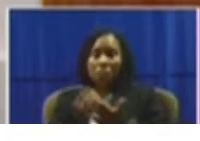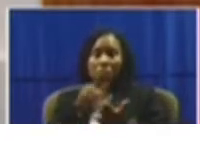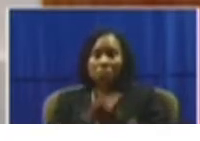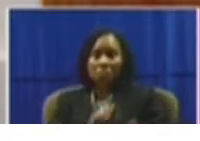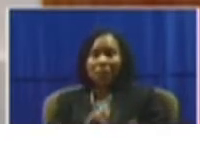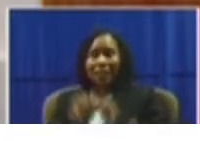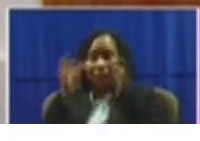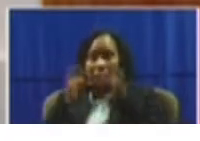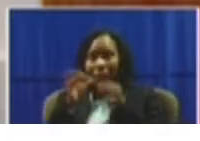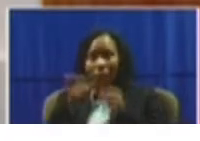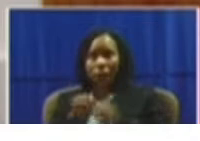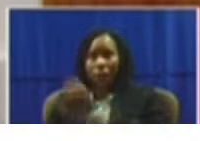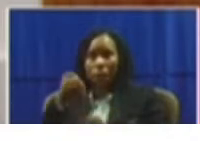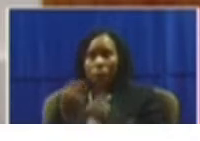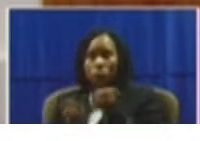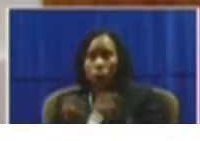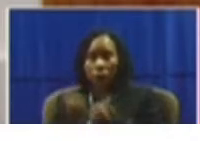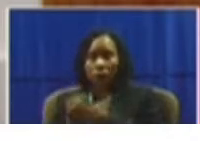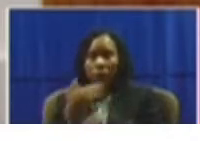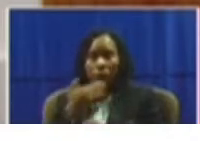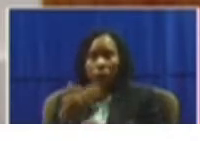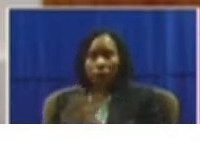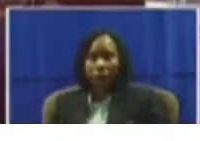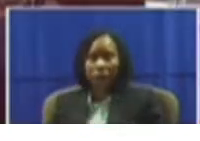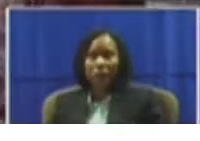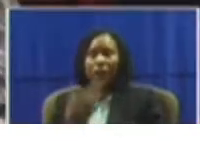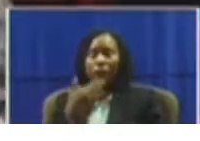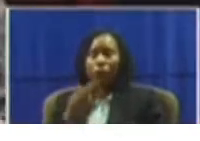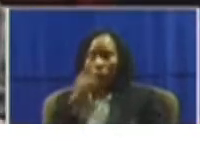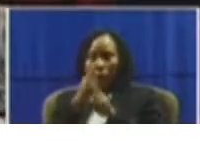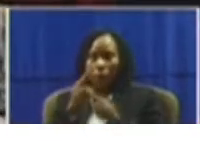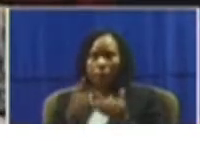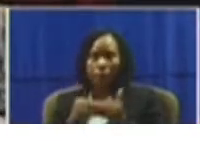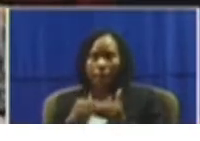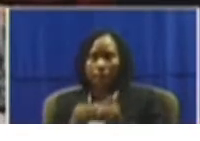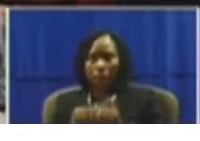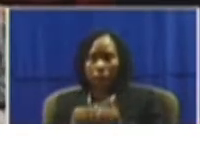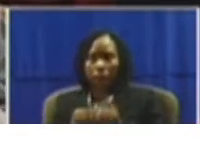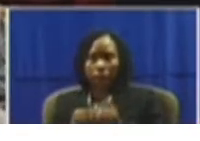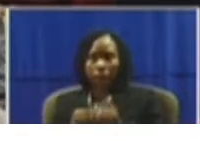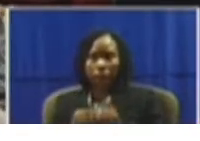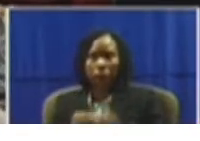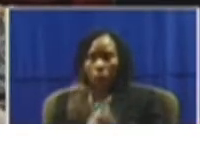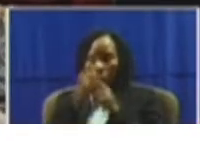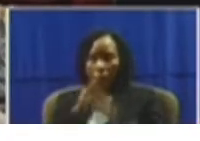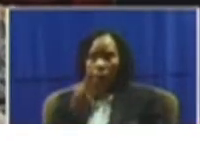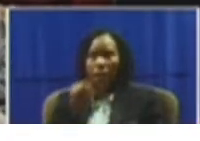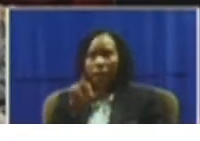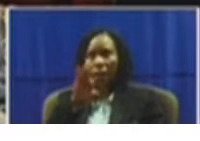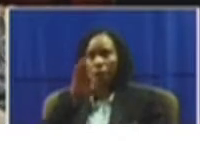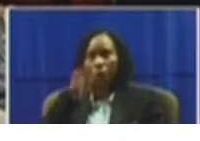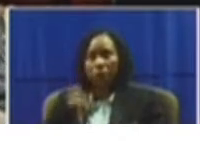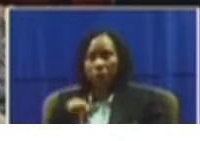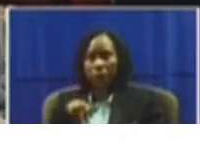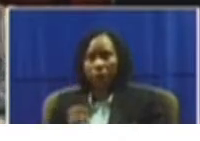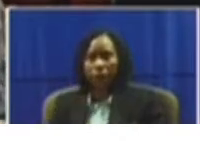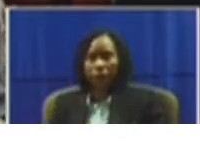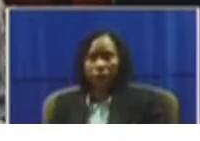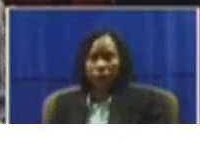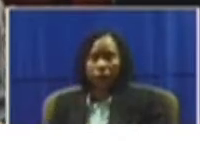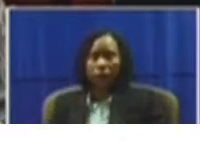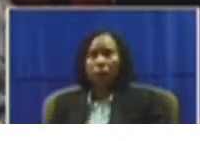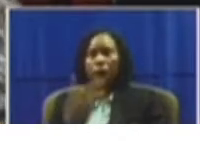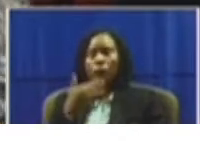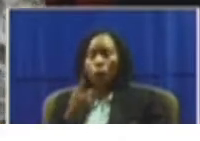propose that we move forward. Thank you. Thank you, Honorable Member. Honorable NFP. Thank you, Honorable Speaker.